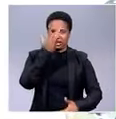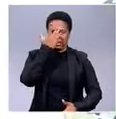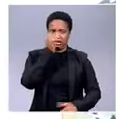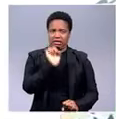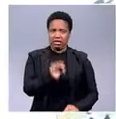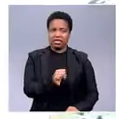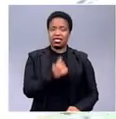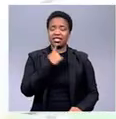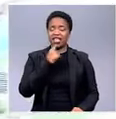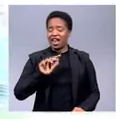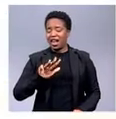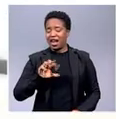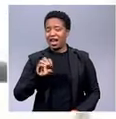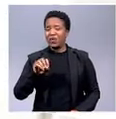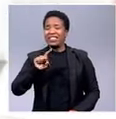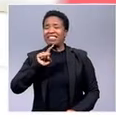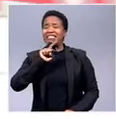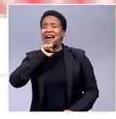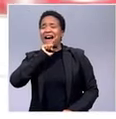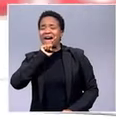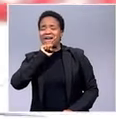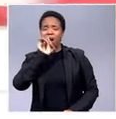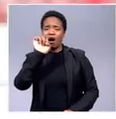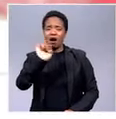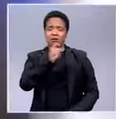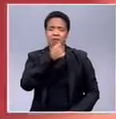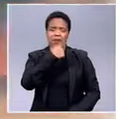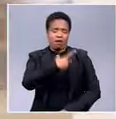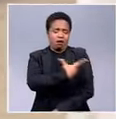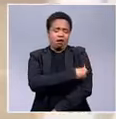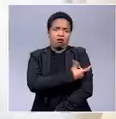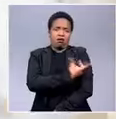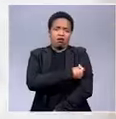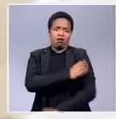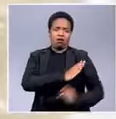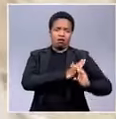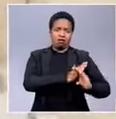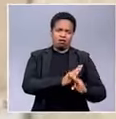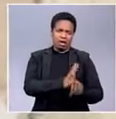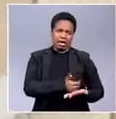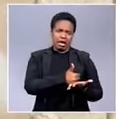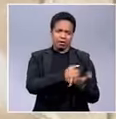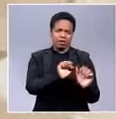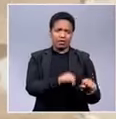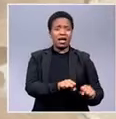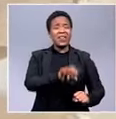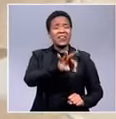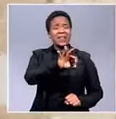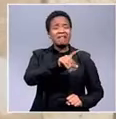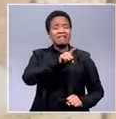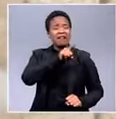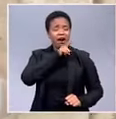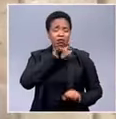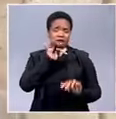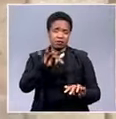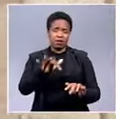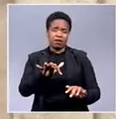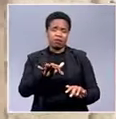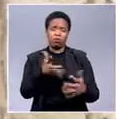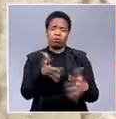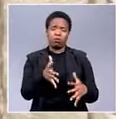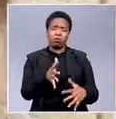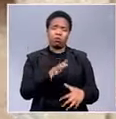is sending 900,000 doses of the vaccine to the country. Officials are treating nearly 3,000 flood survivors for